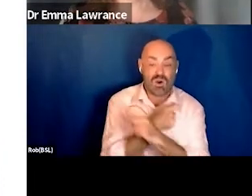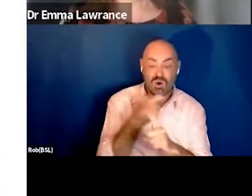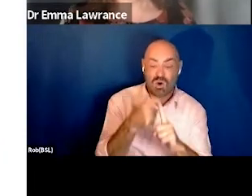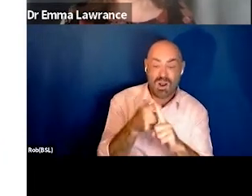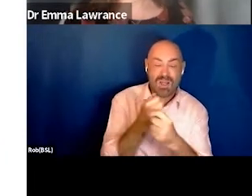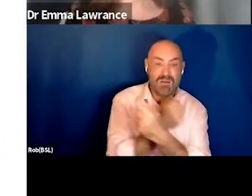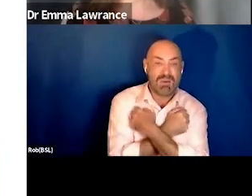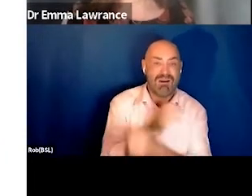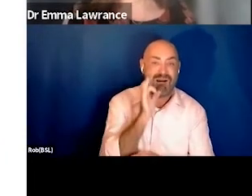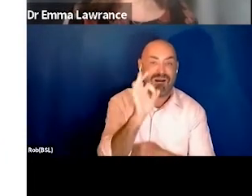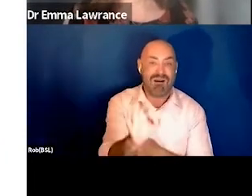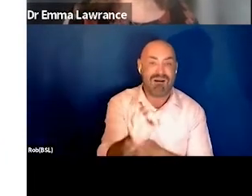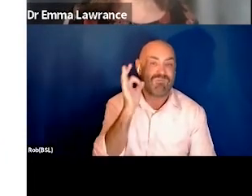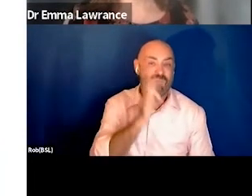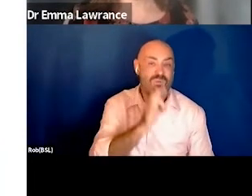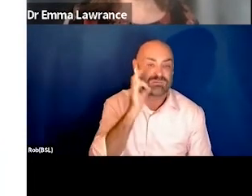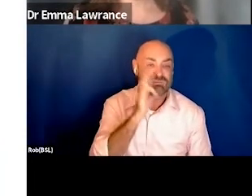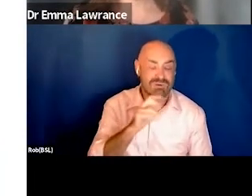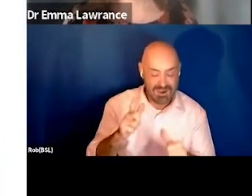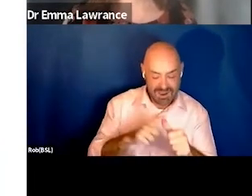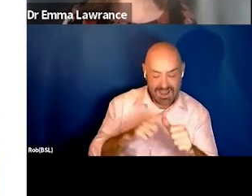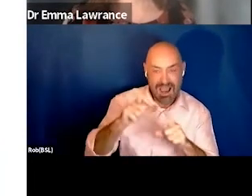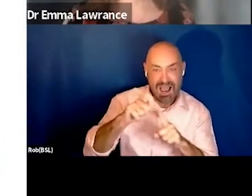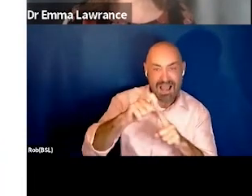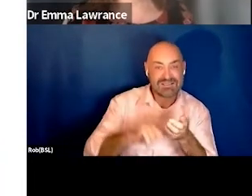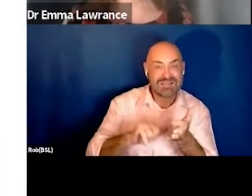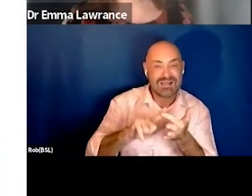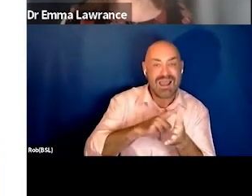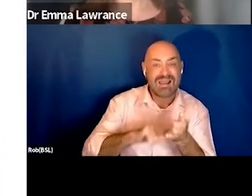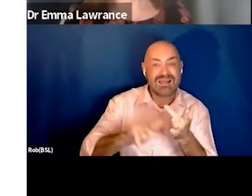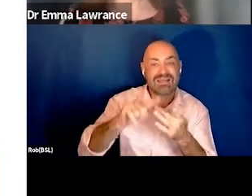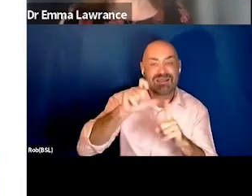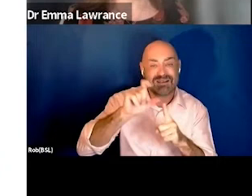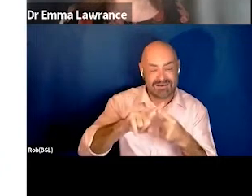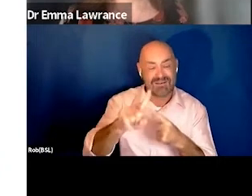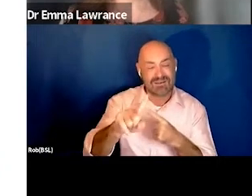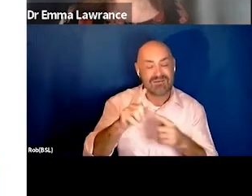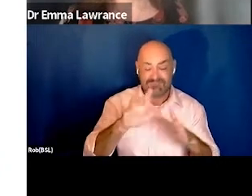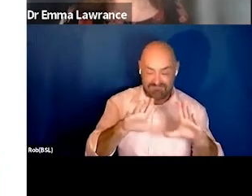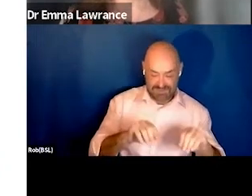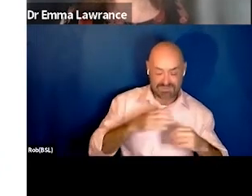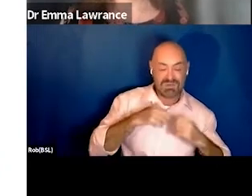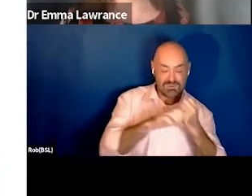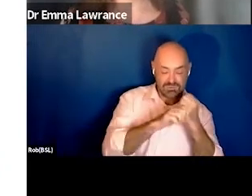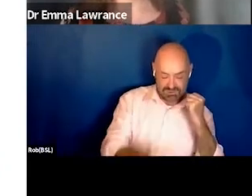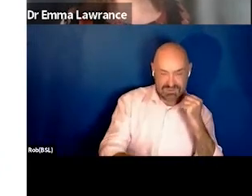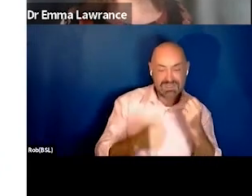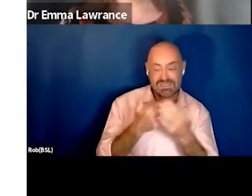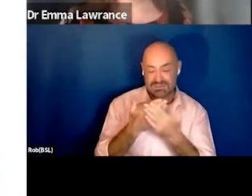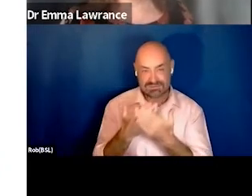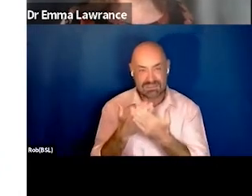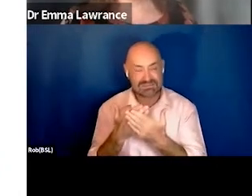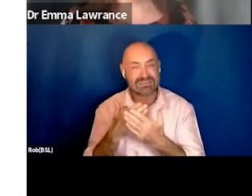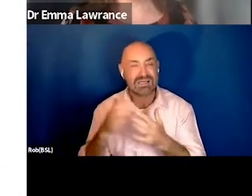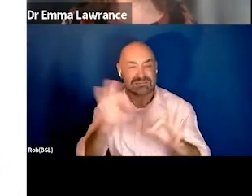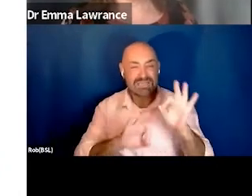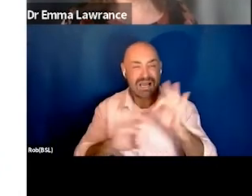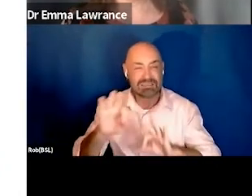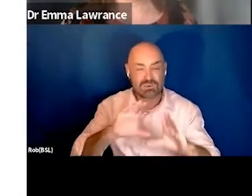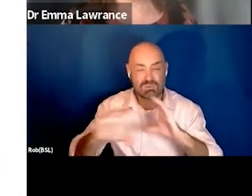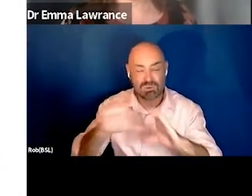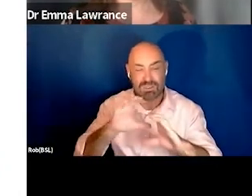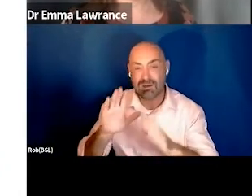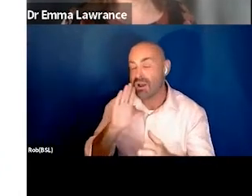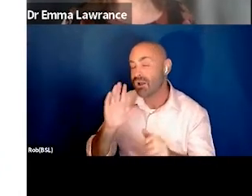It was in the Adelaide Hills I completed my degree in physics and chemistry, then went on to study science communication before I came to